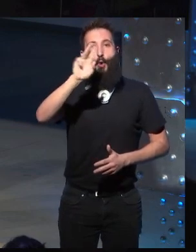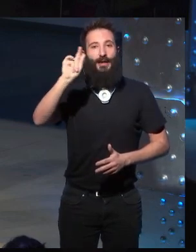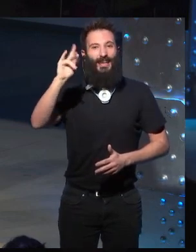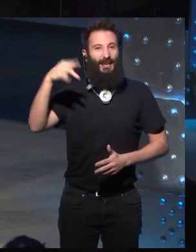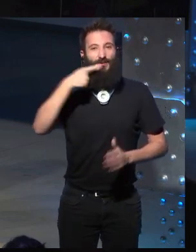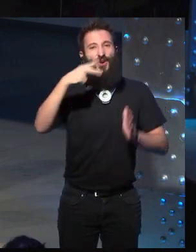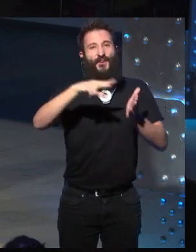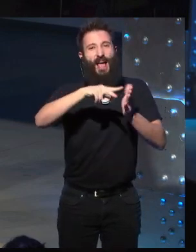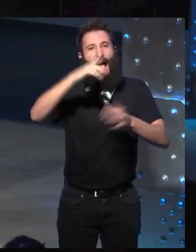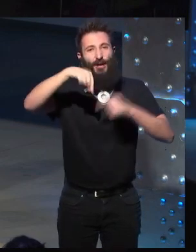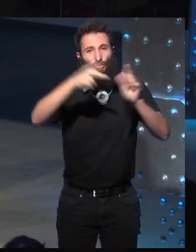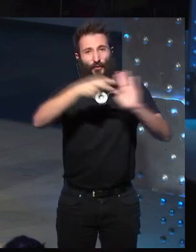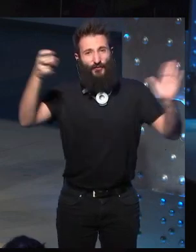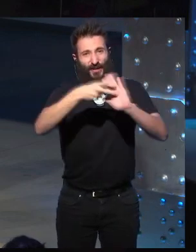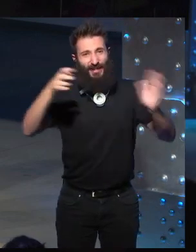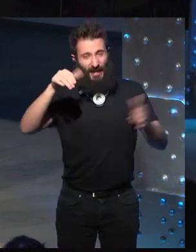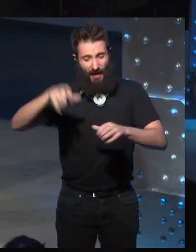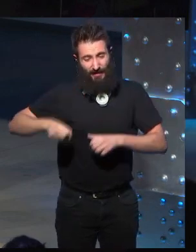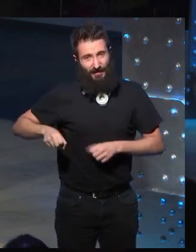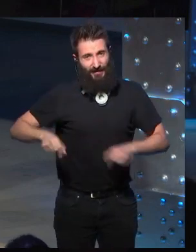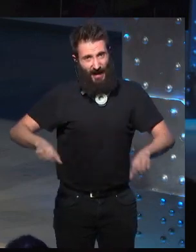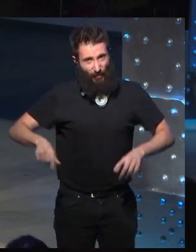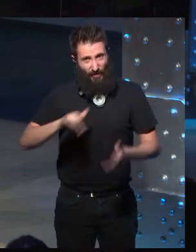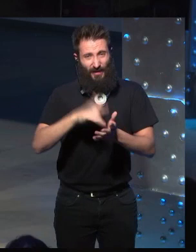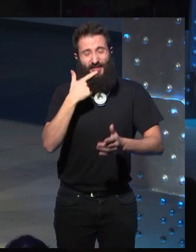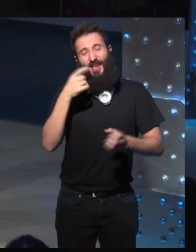is a bit like sex, but it lasts a lot longer.